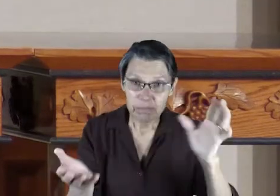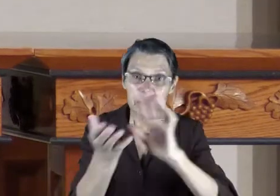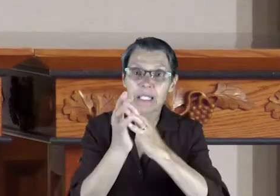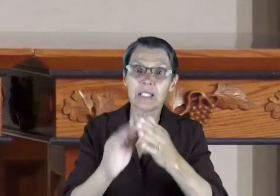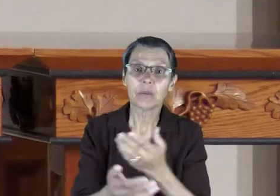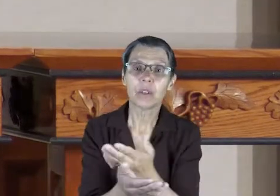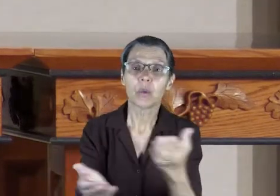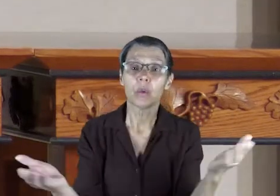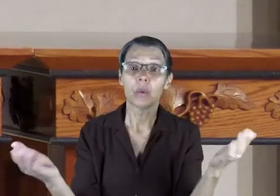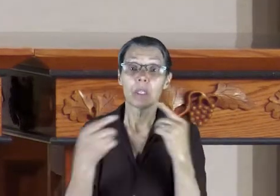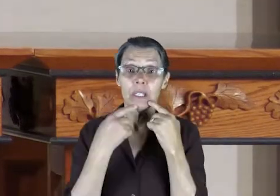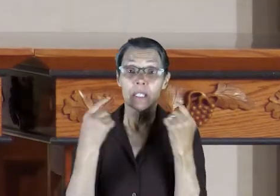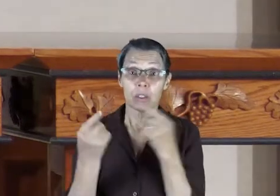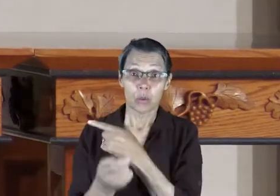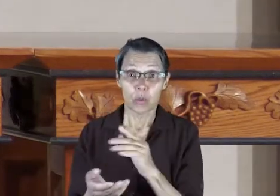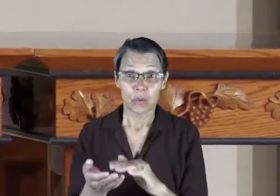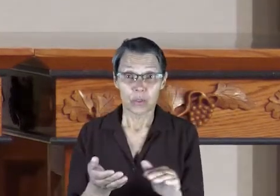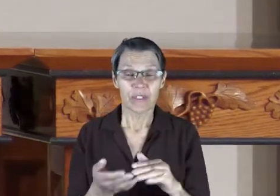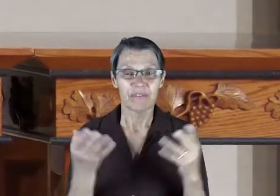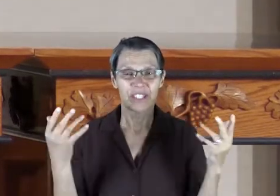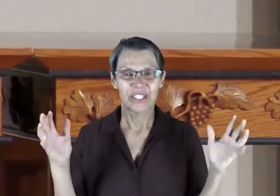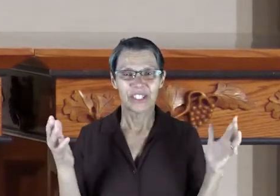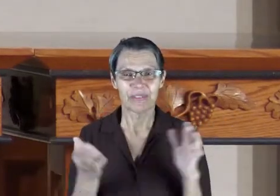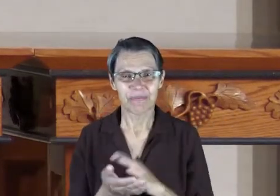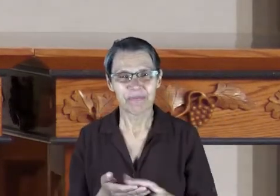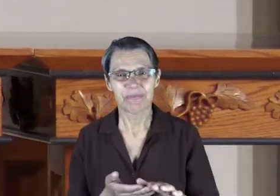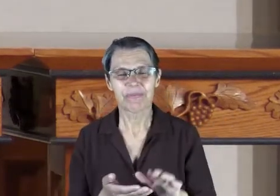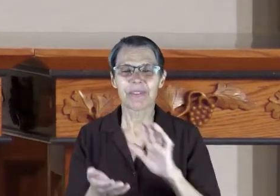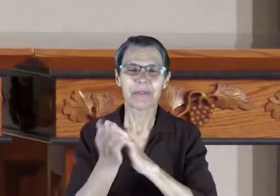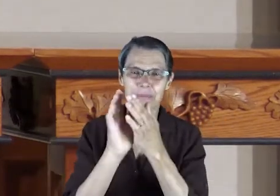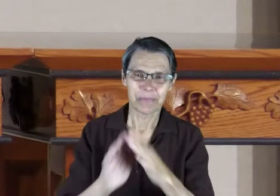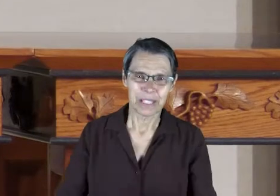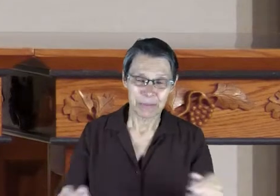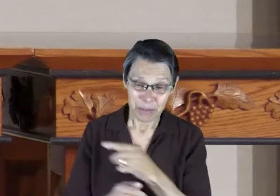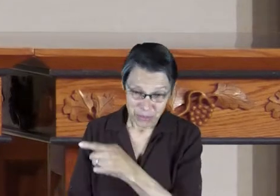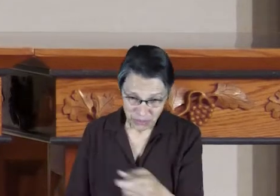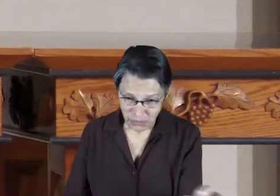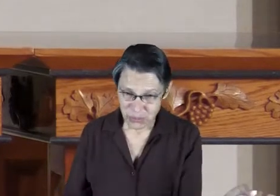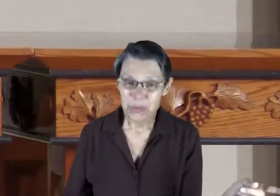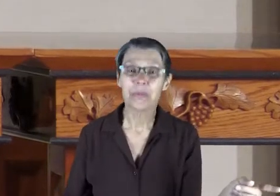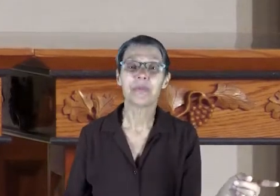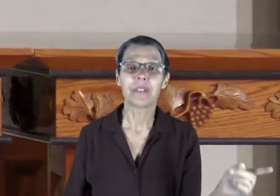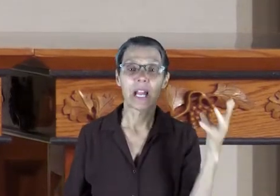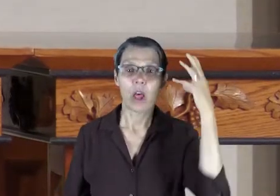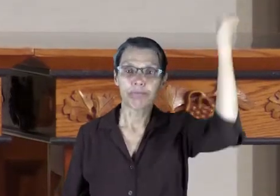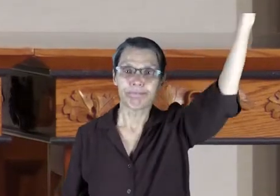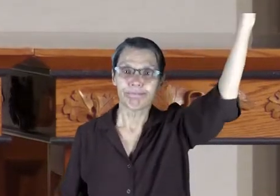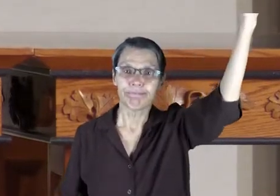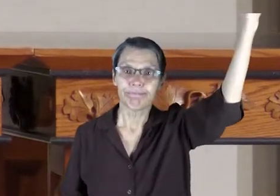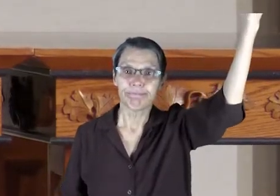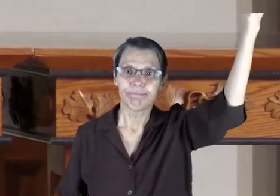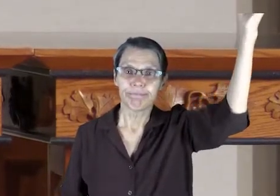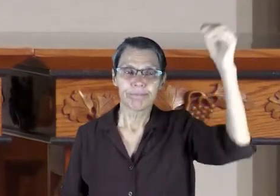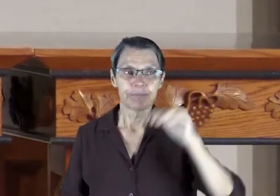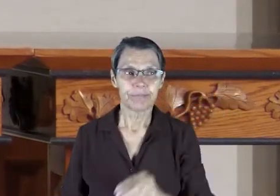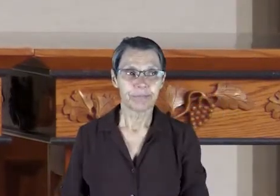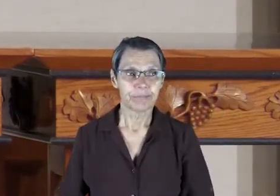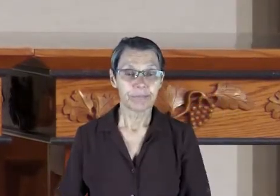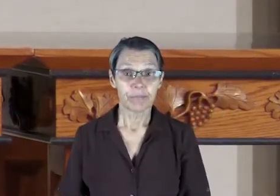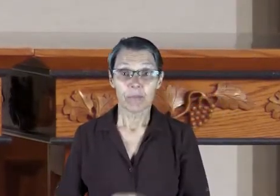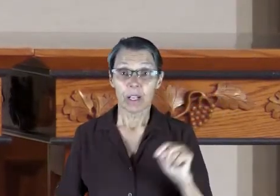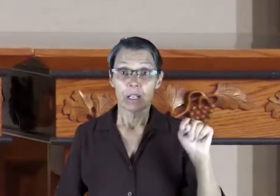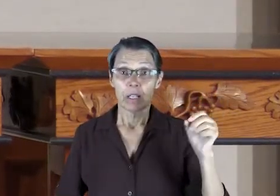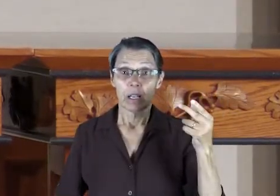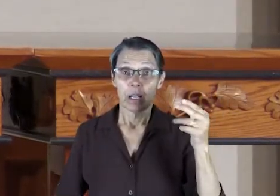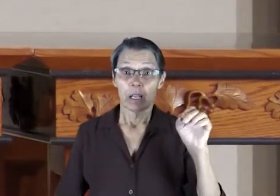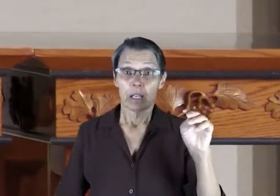you. The sins you forgive will be forgiven. He says, peace be with you again. And then he disappears. Will he be